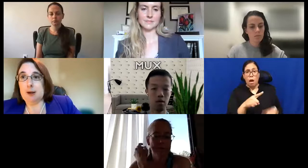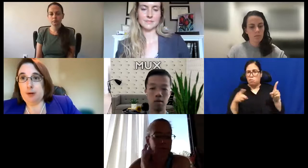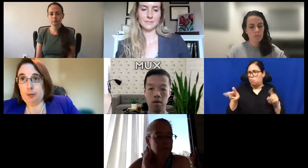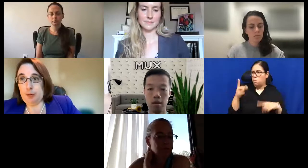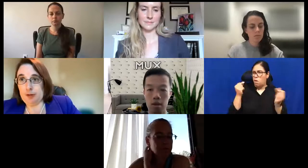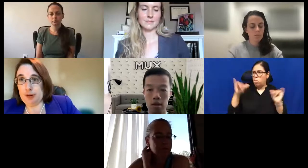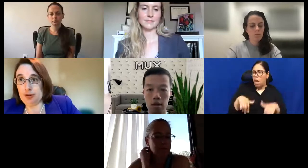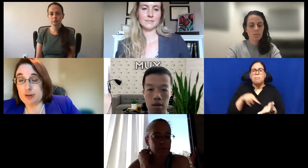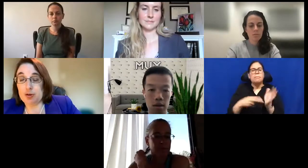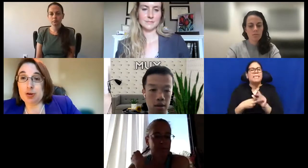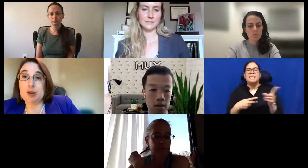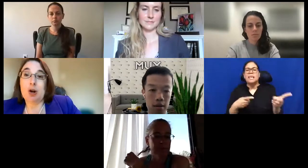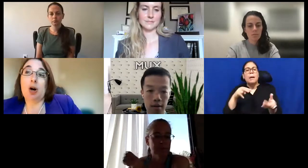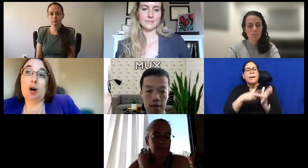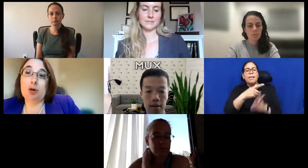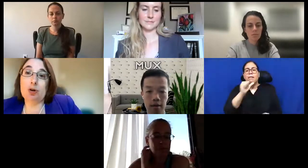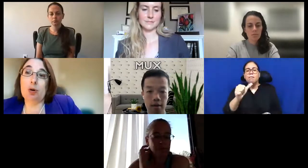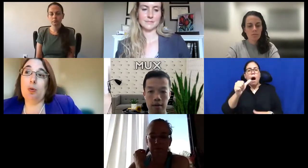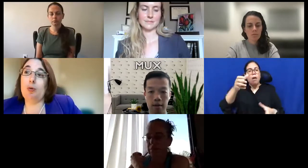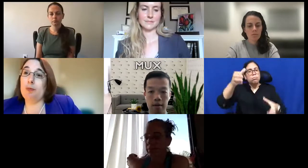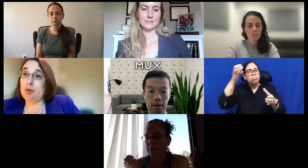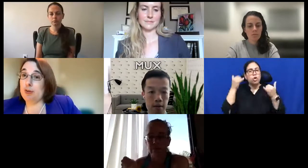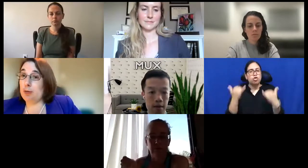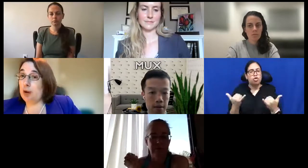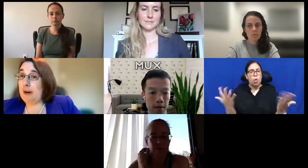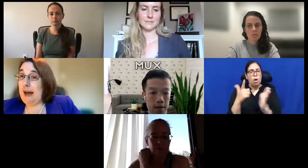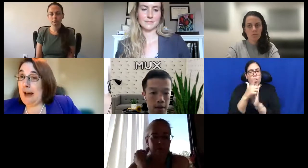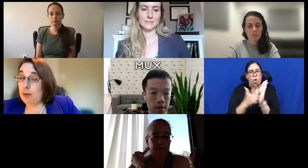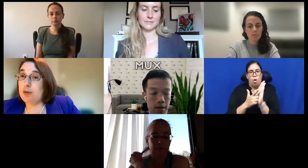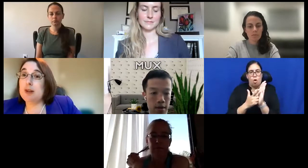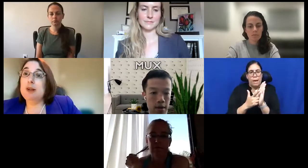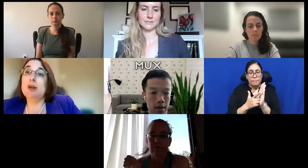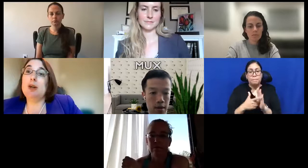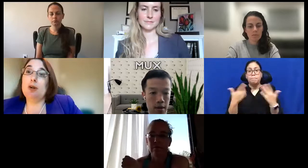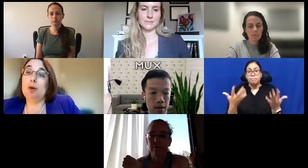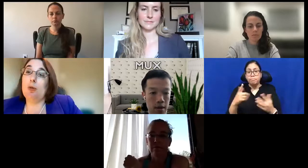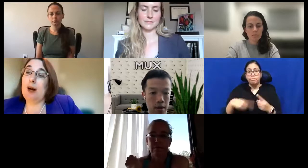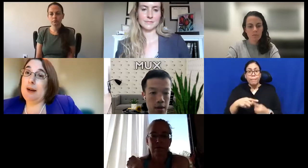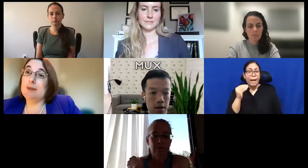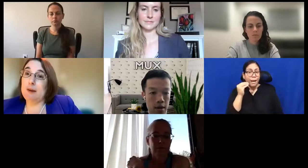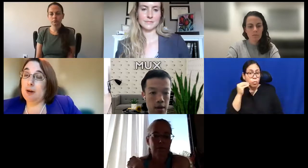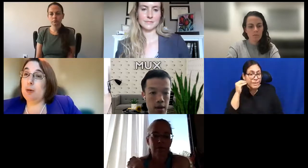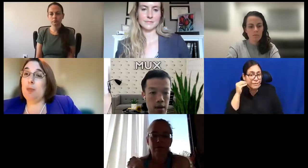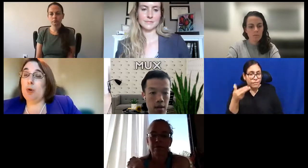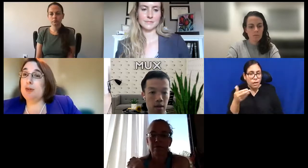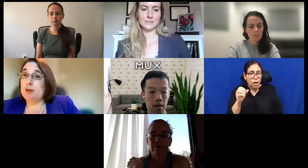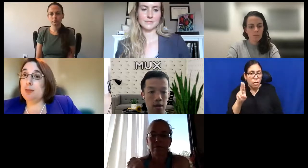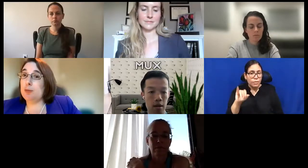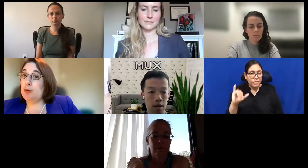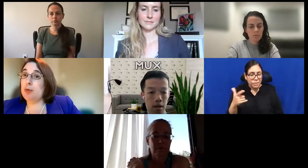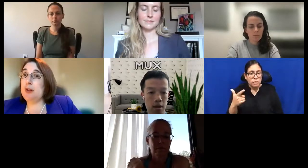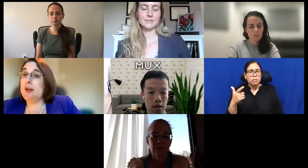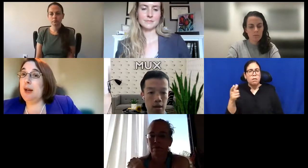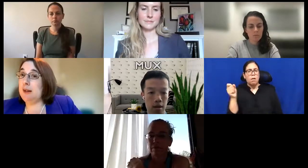not keeping up with the legislation. Also, if we're talking about housing, you know, ask them what's the